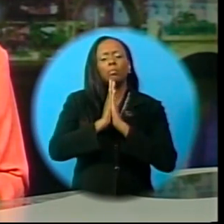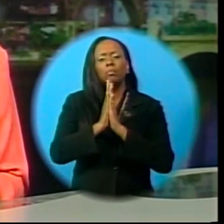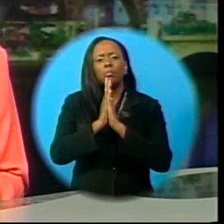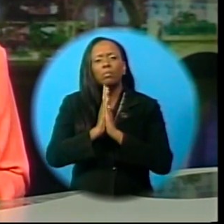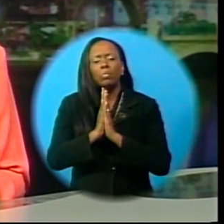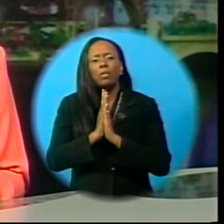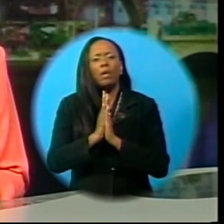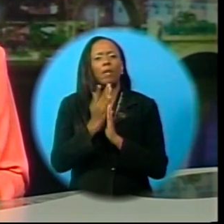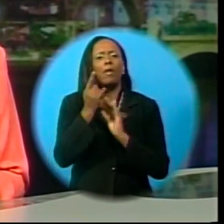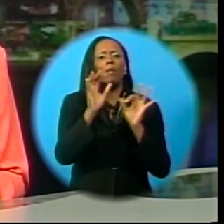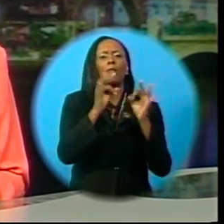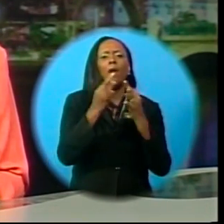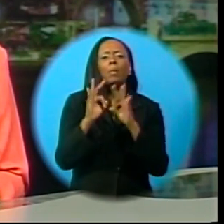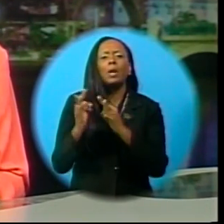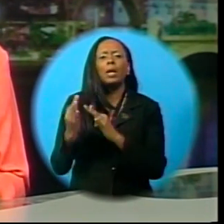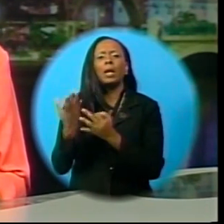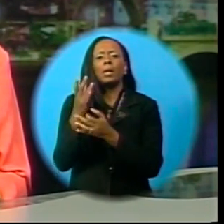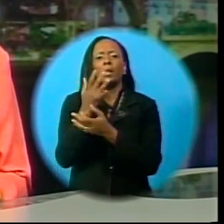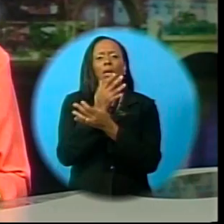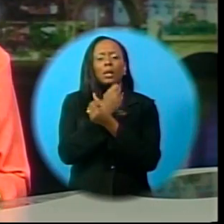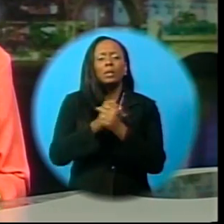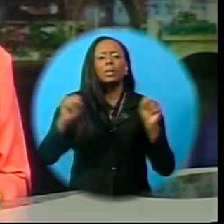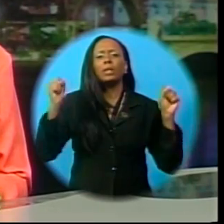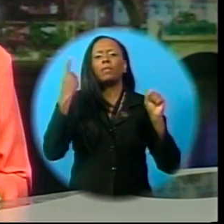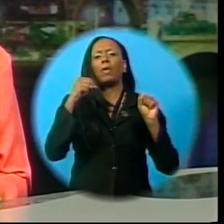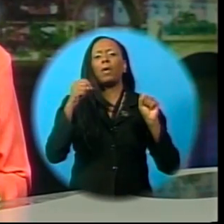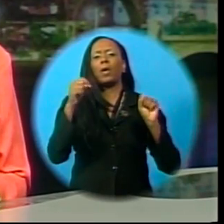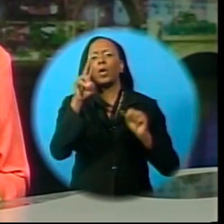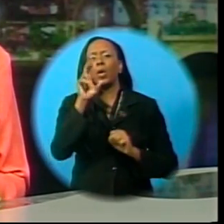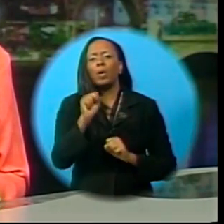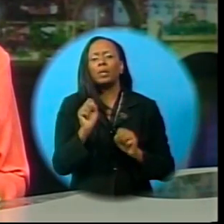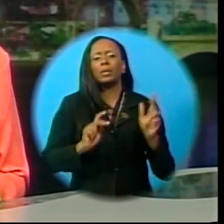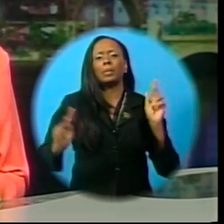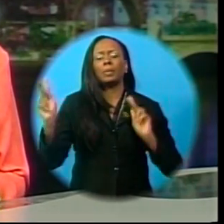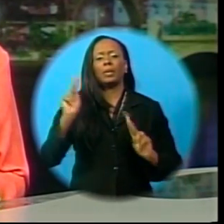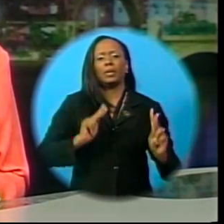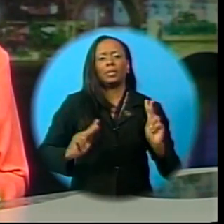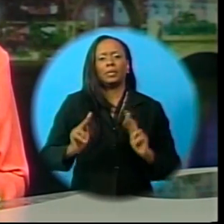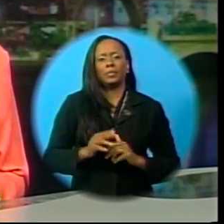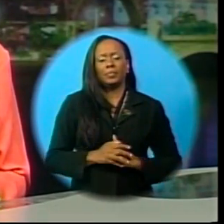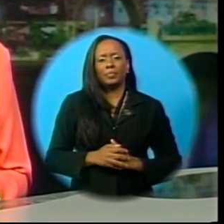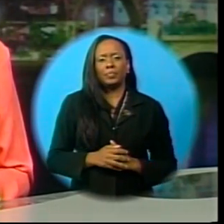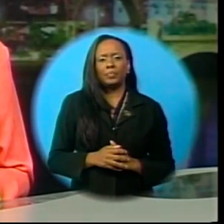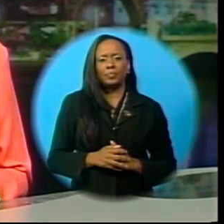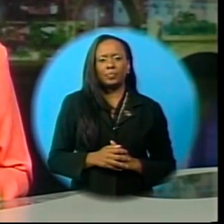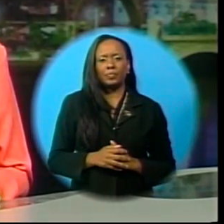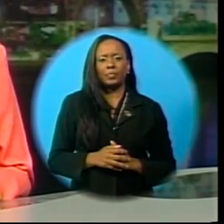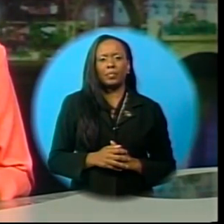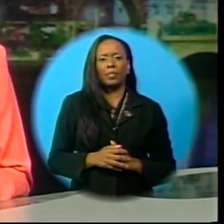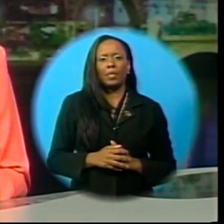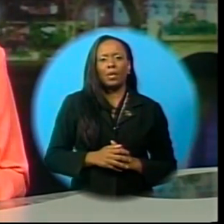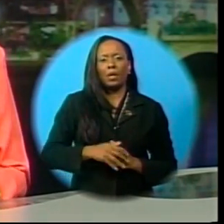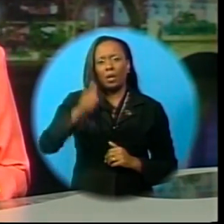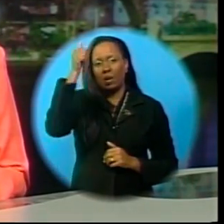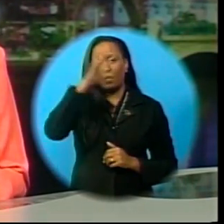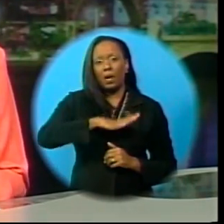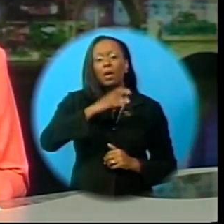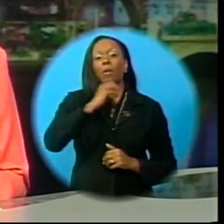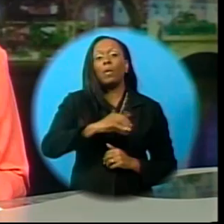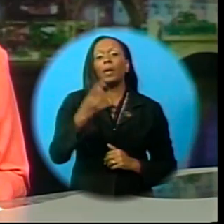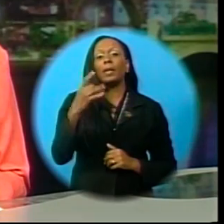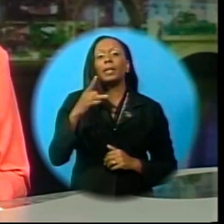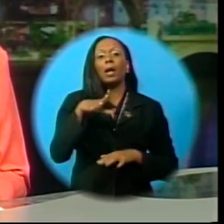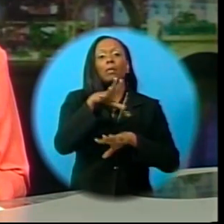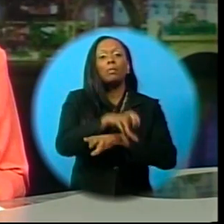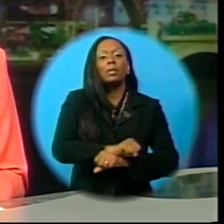the bereaved and for the safety of the people of the United States of America. An 18-year-old man was arrested